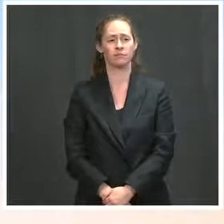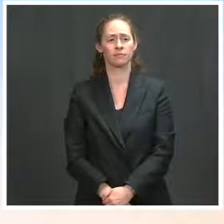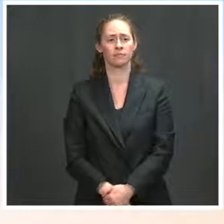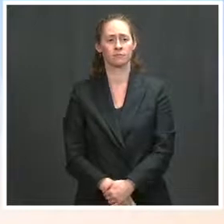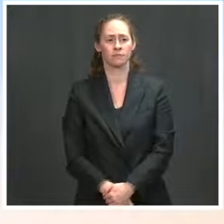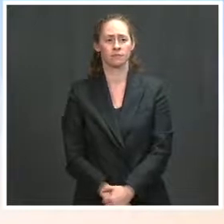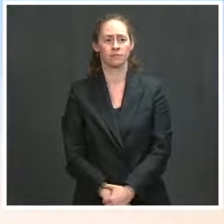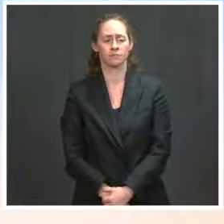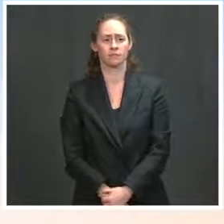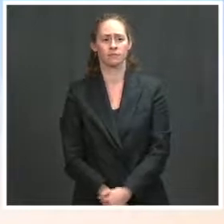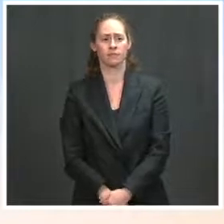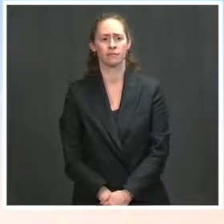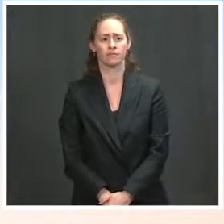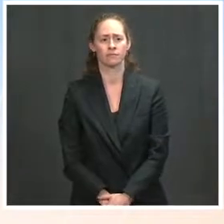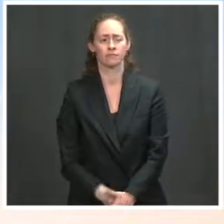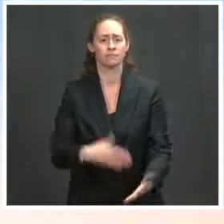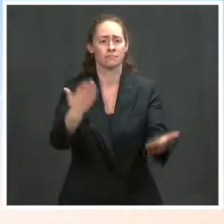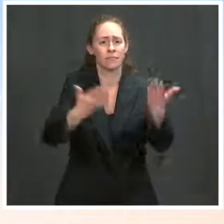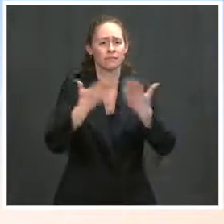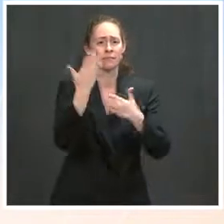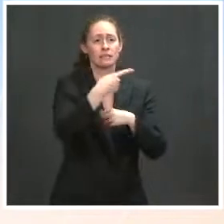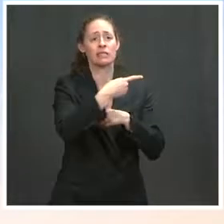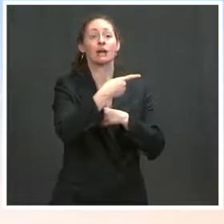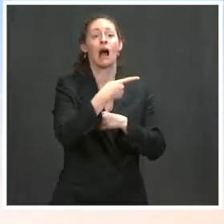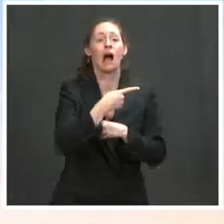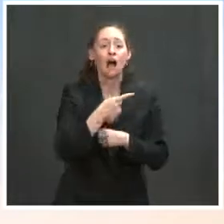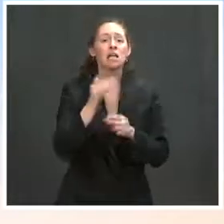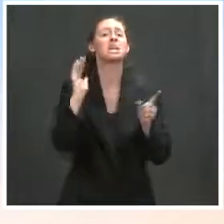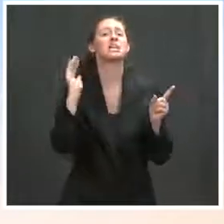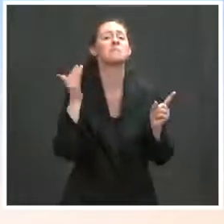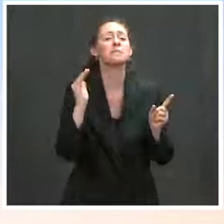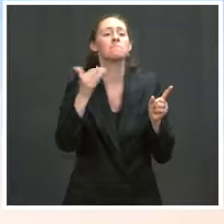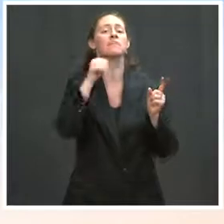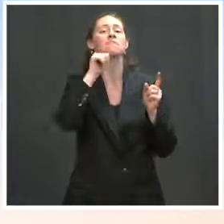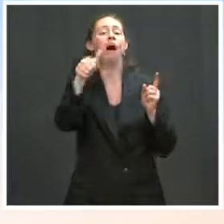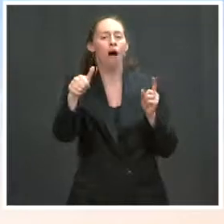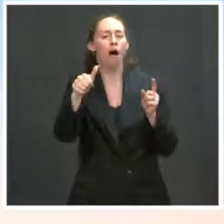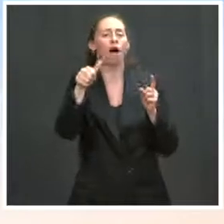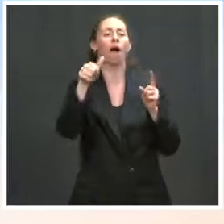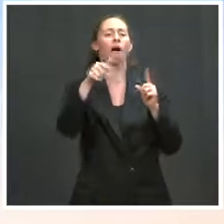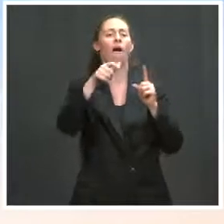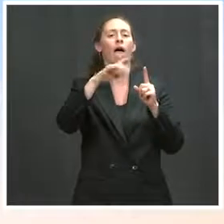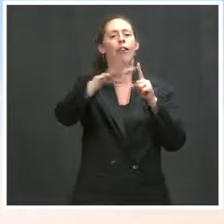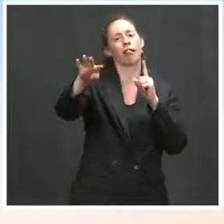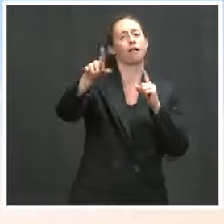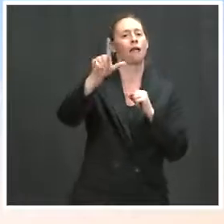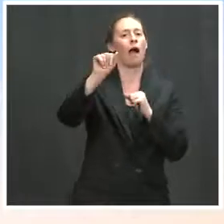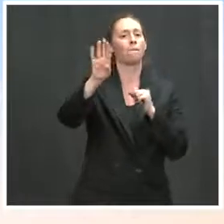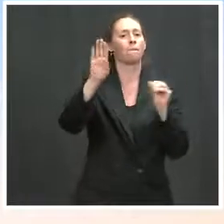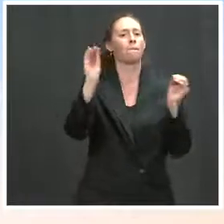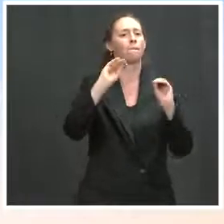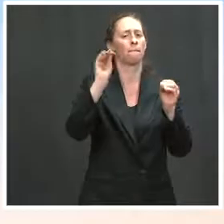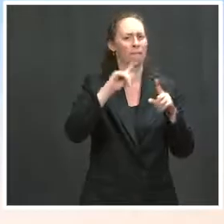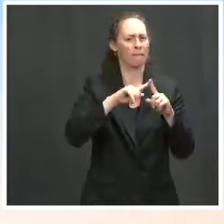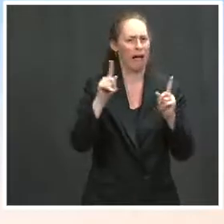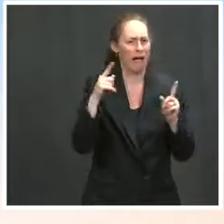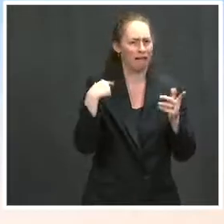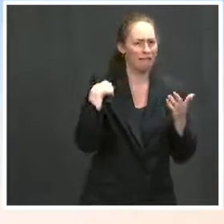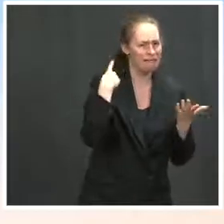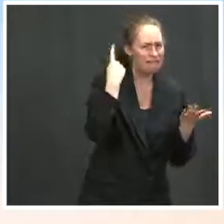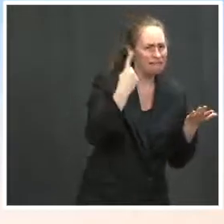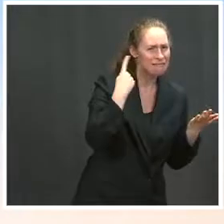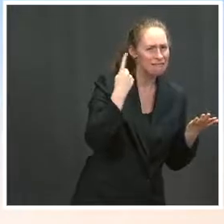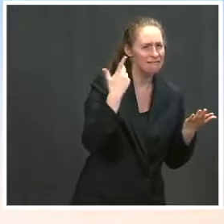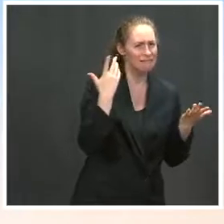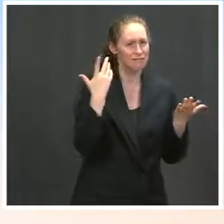administration going to call on the World Health Organization to call for a new investigation, an independent investigation? How confident in the